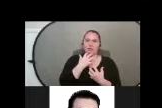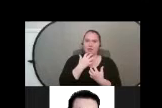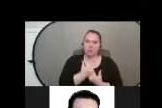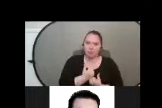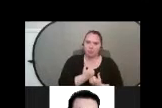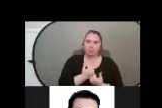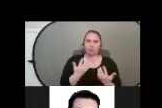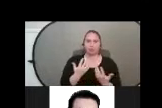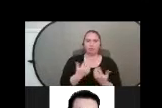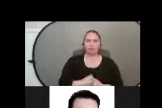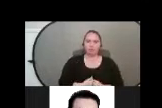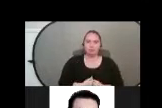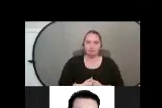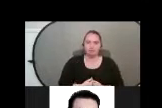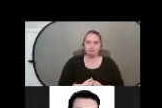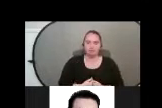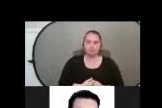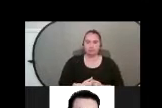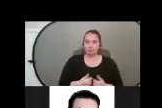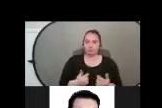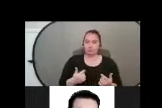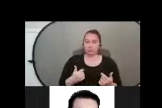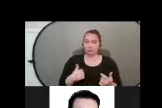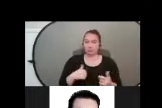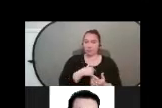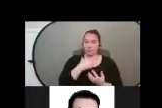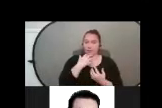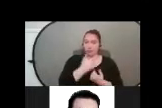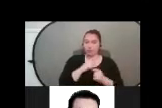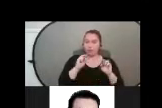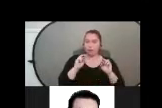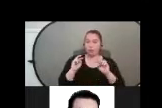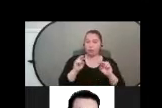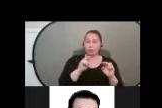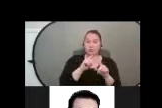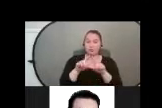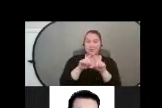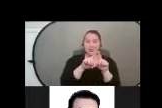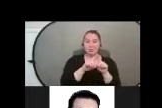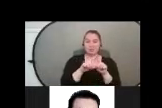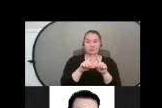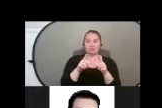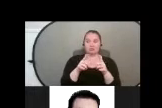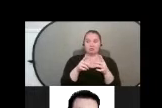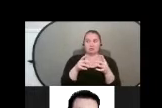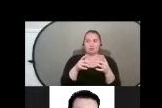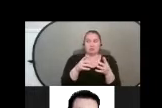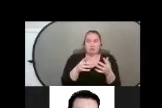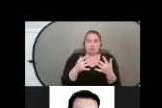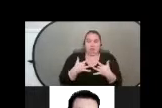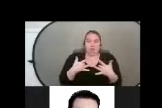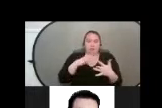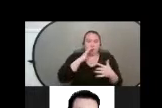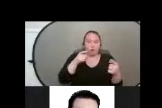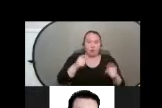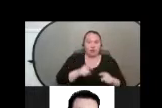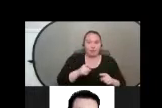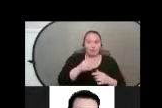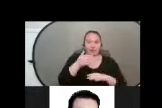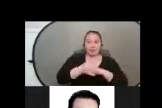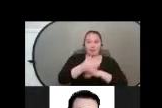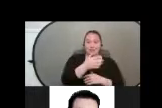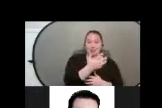Do we value looking at demographic trends, making plans over the next 5 to 10